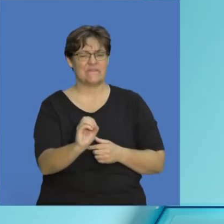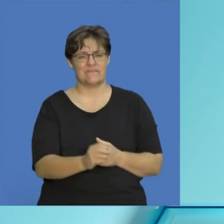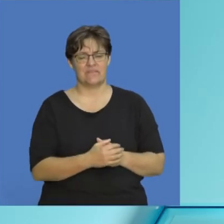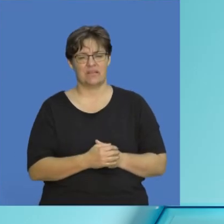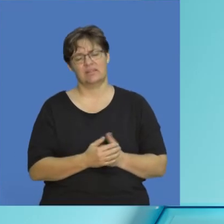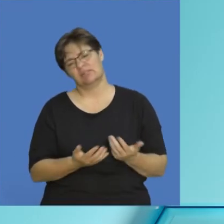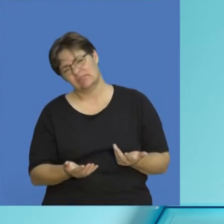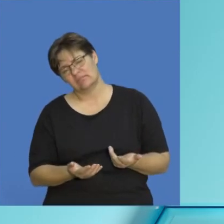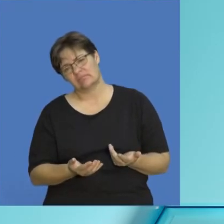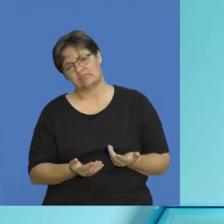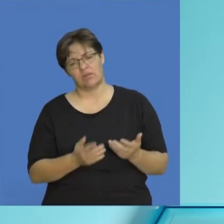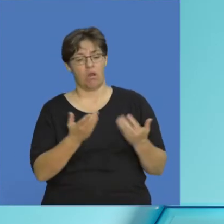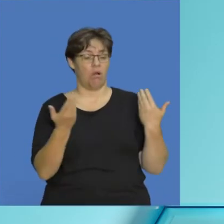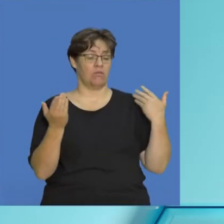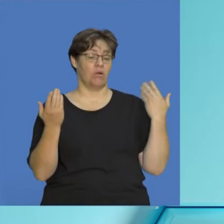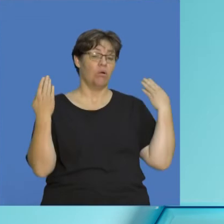some arguments about